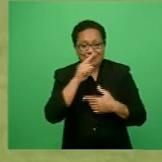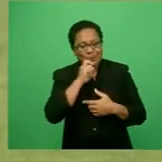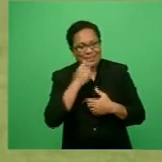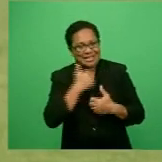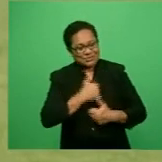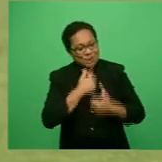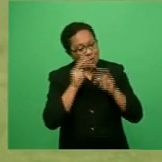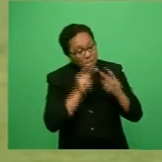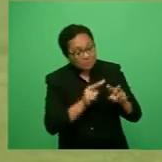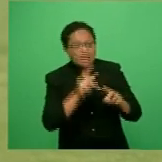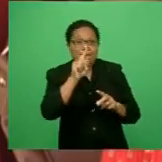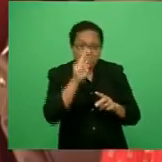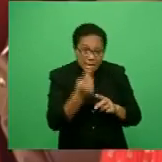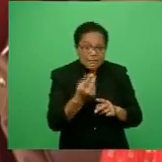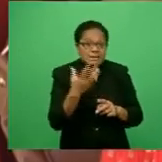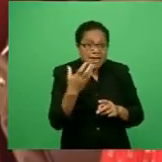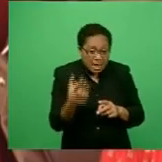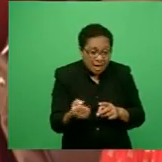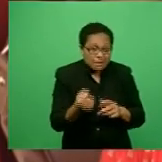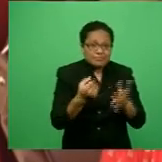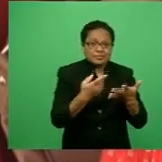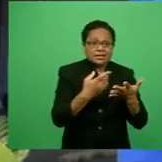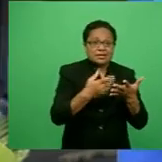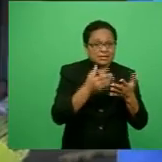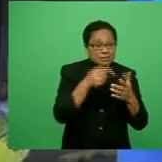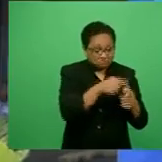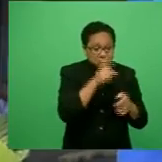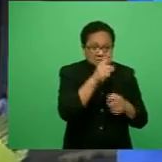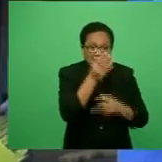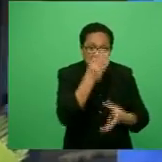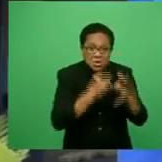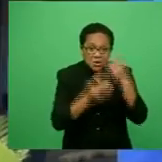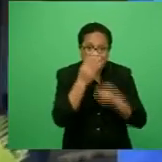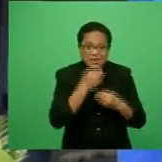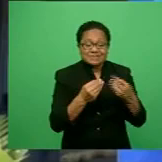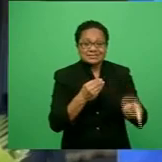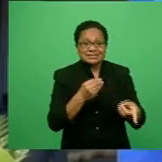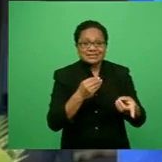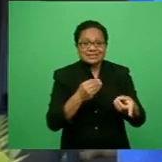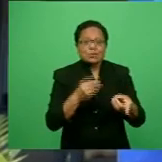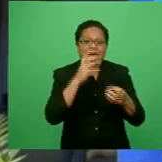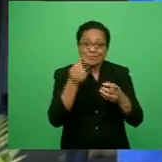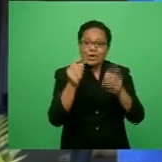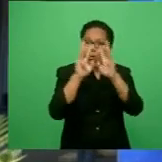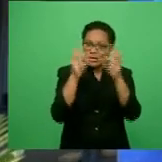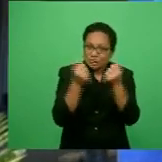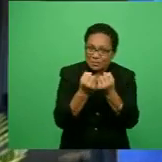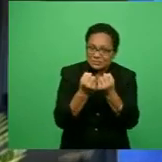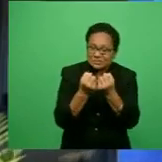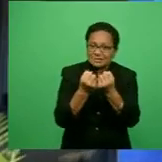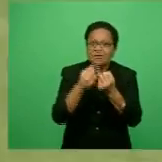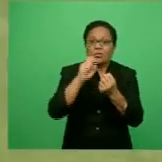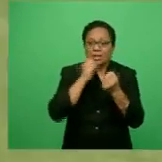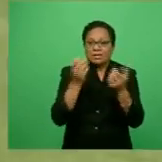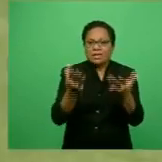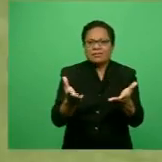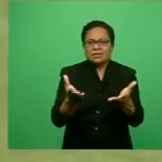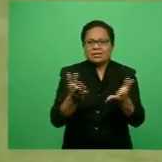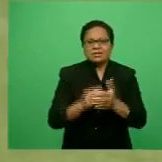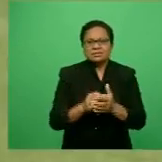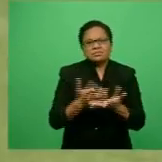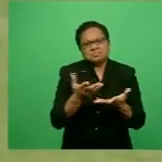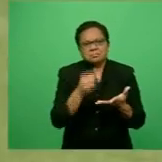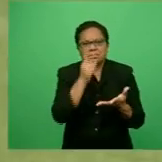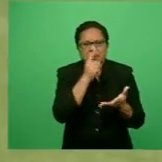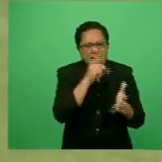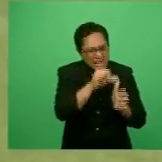feature educational dance workshops for all genres. They will involve a line of workshops from like 5 years to